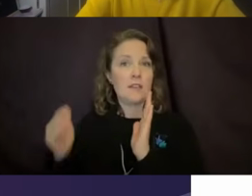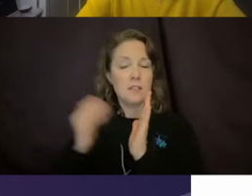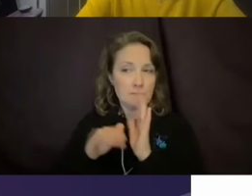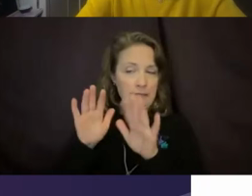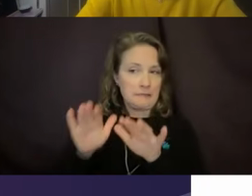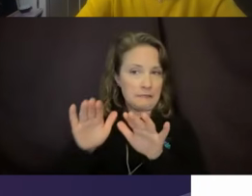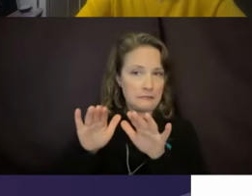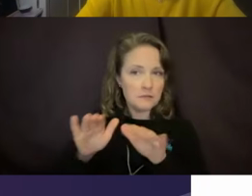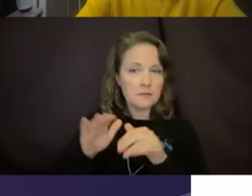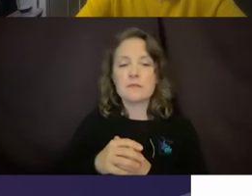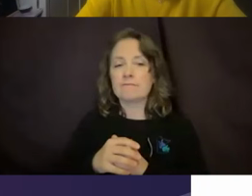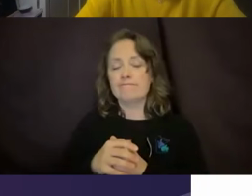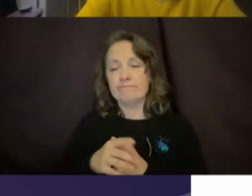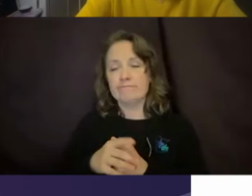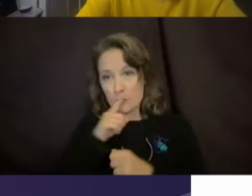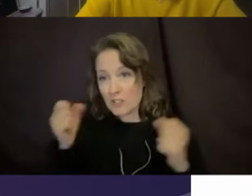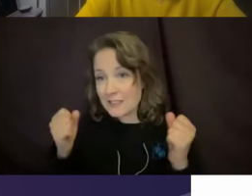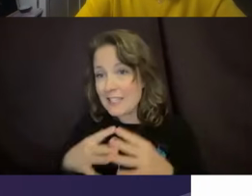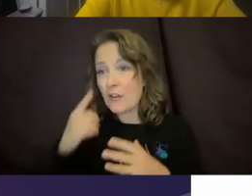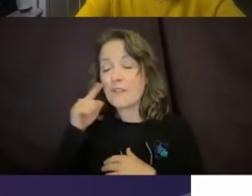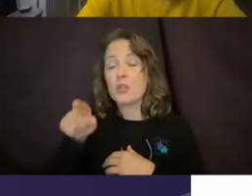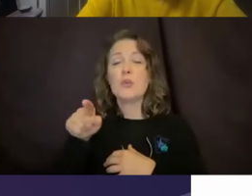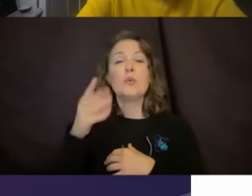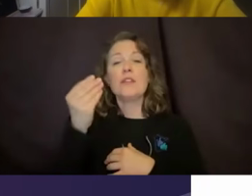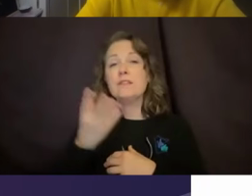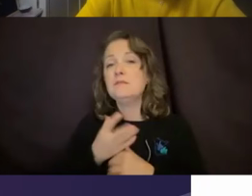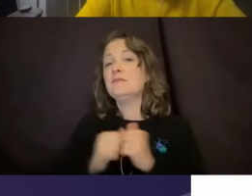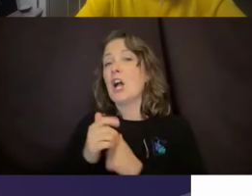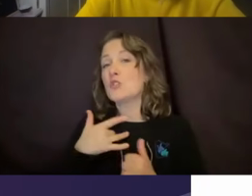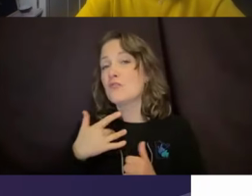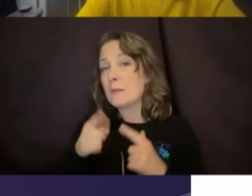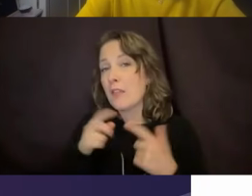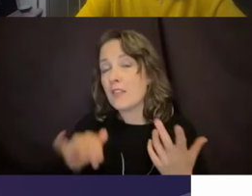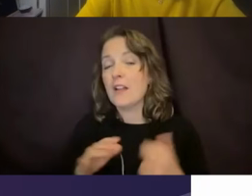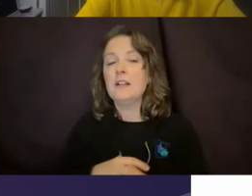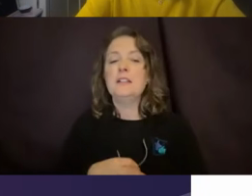things of saying, that must be really scary for you. Tell me how you feel about it.